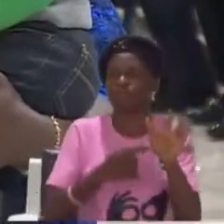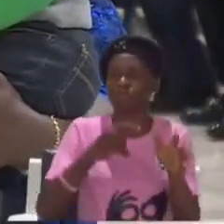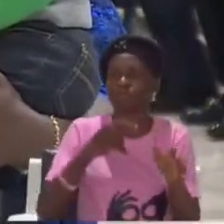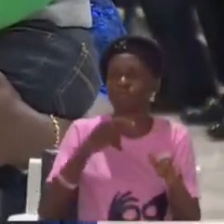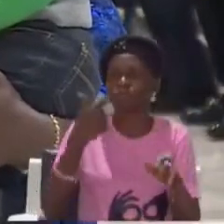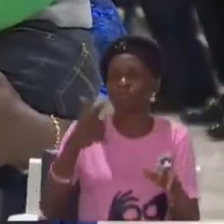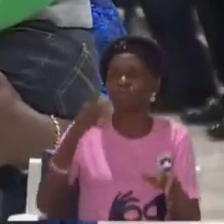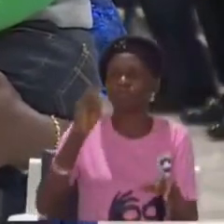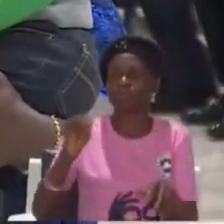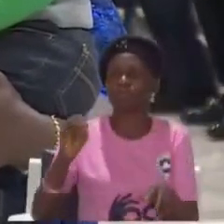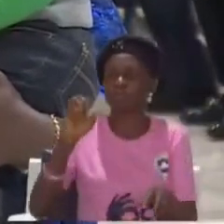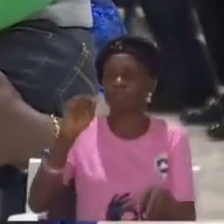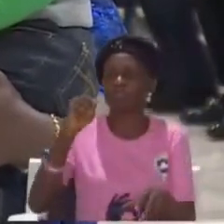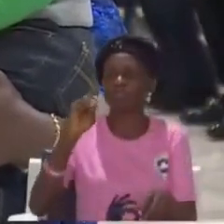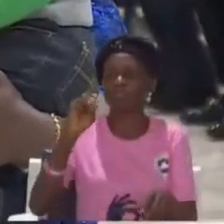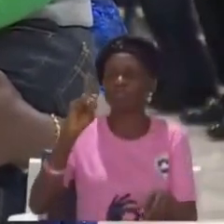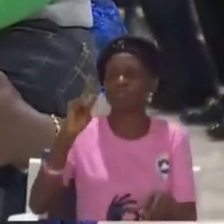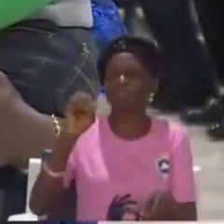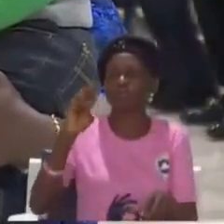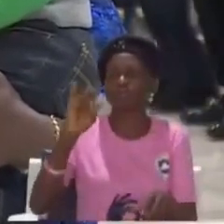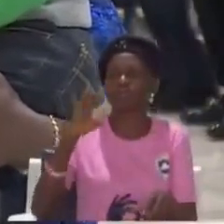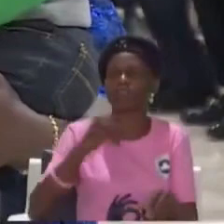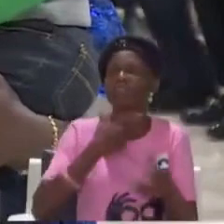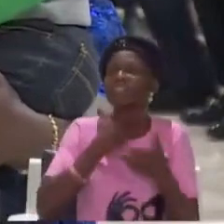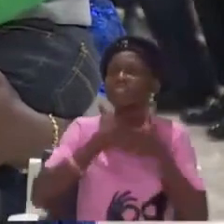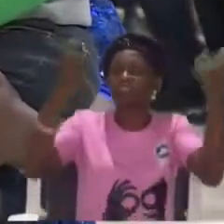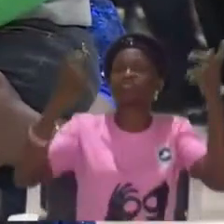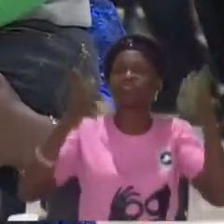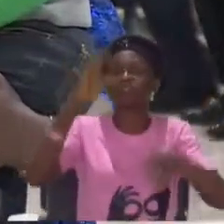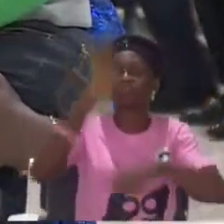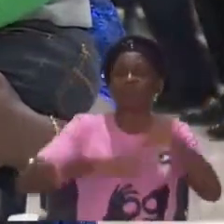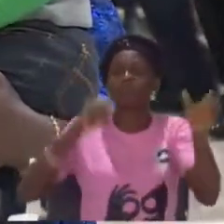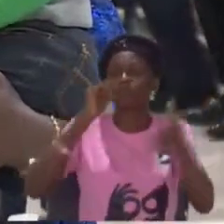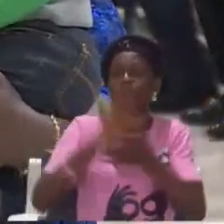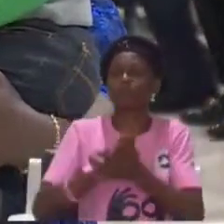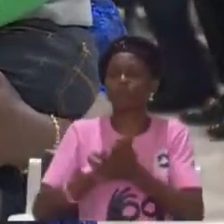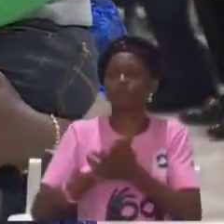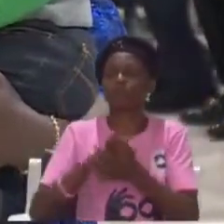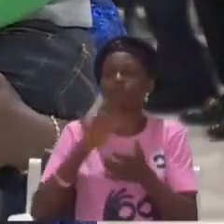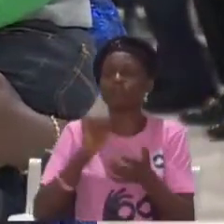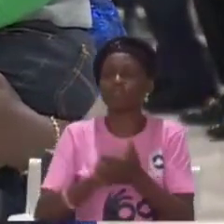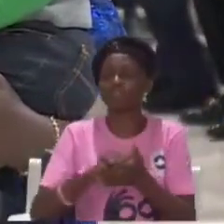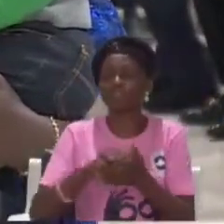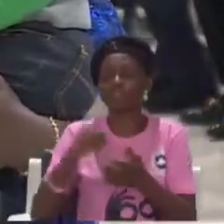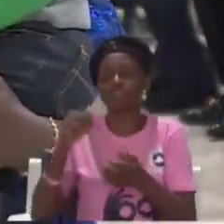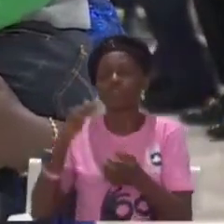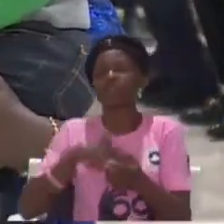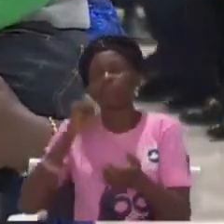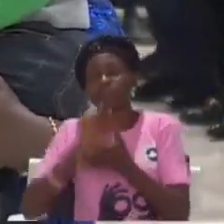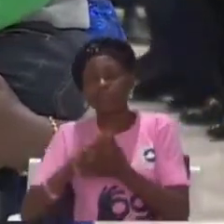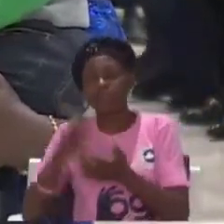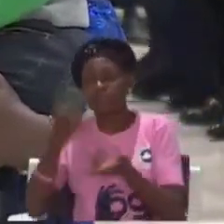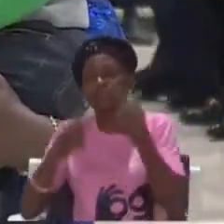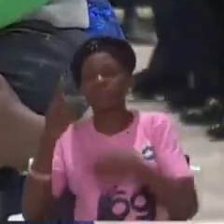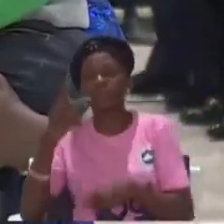G.O. Adeboye. And I screamed. I called my wife. I said, darling, come and see. And she rushed into the